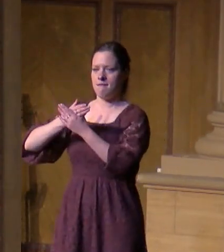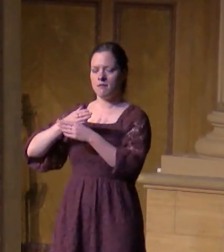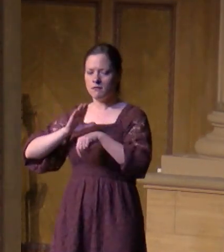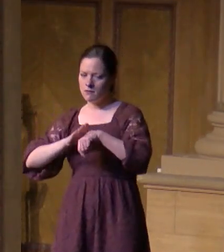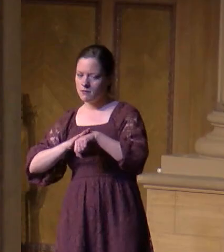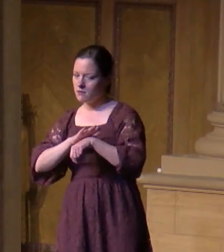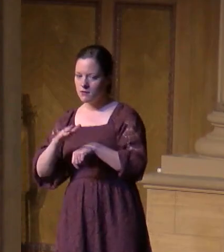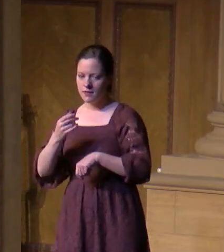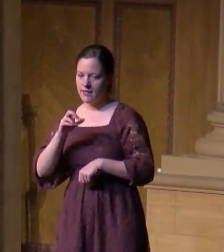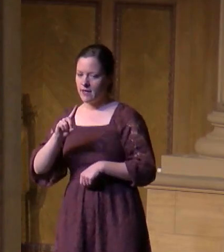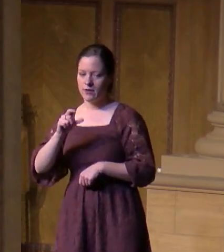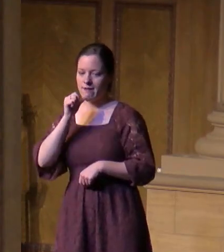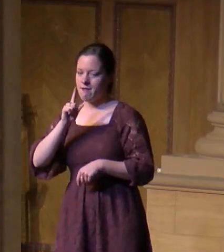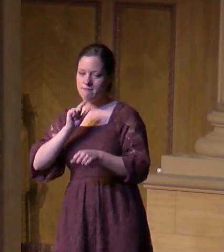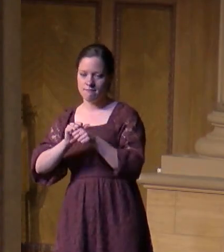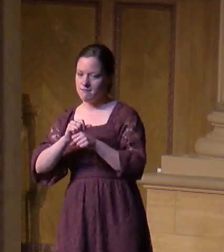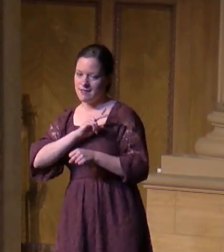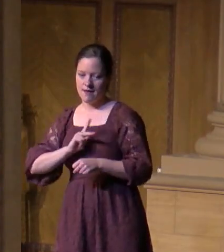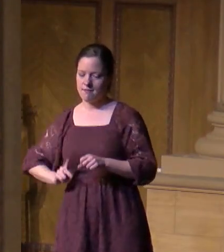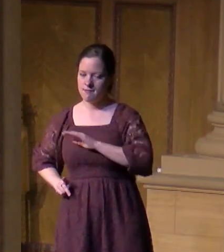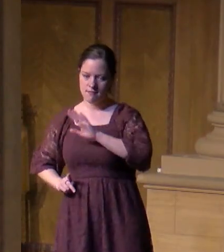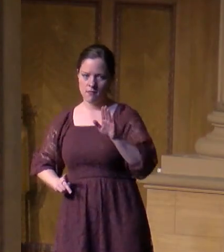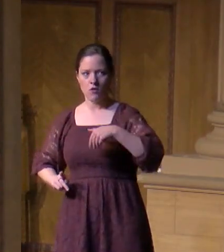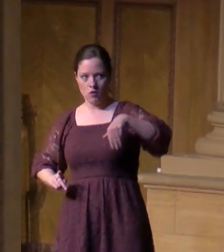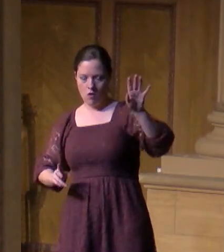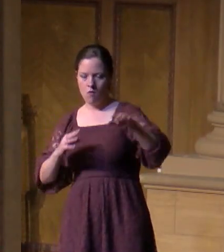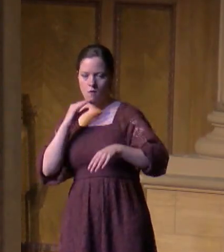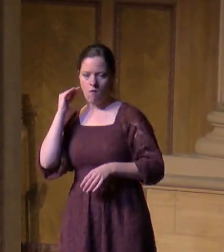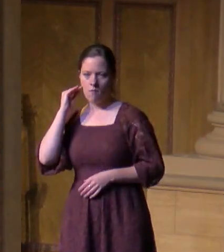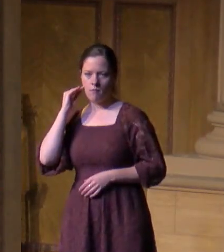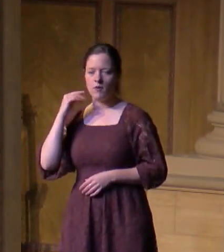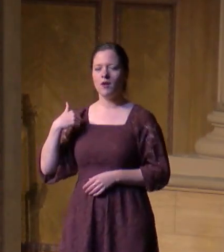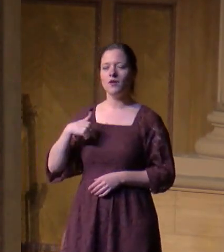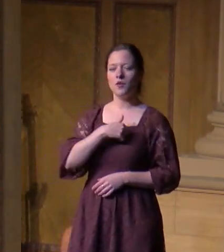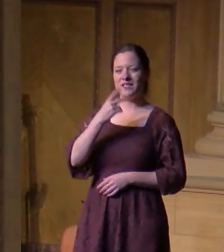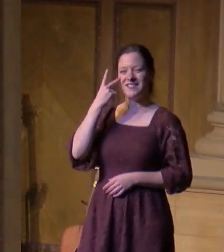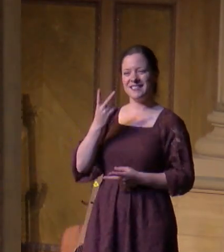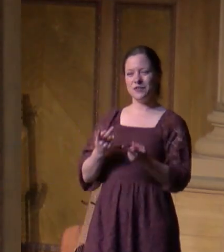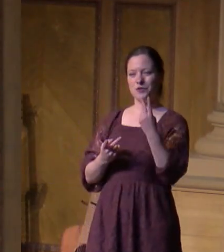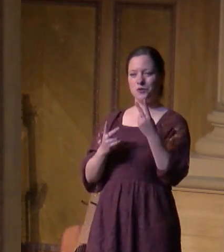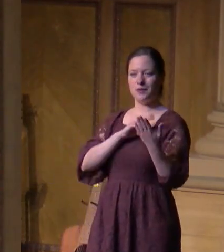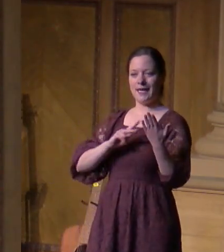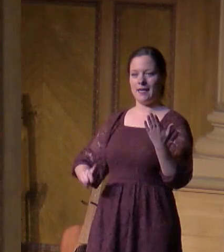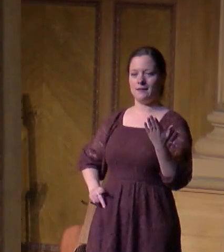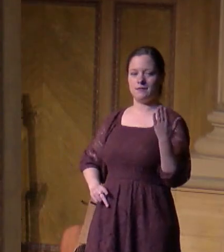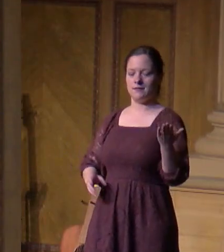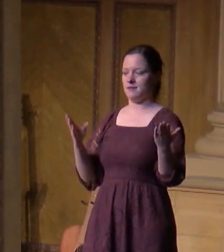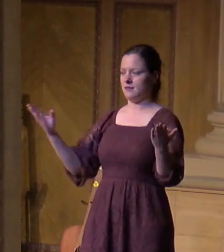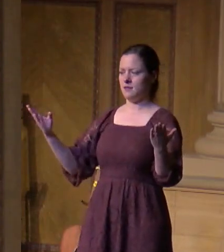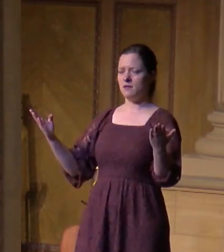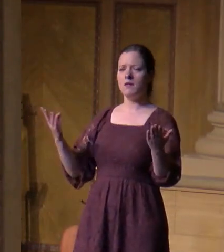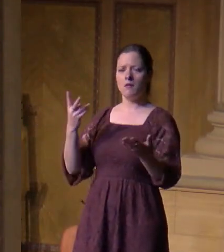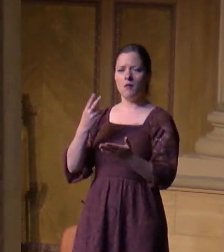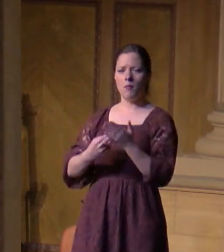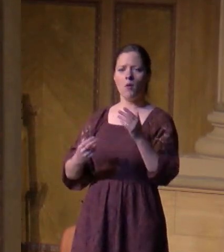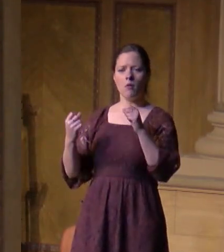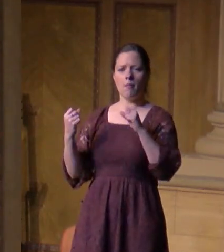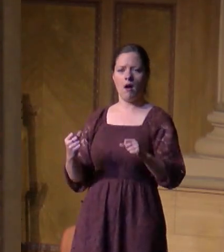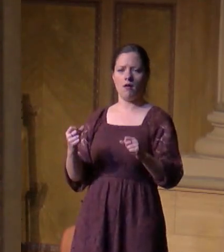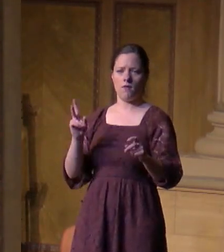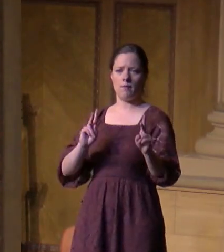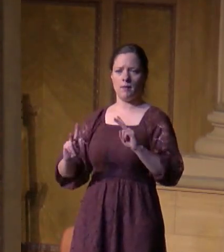and so in these stories we see two kings two powerful people both are showing their power